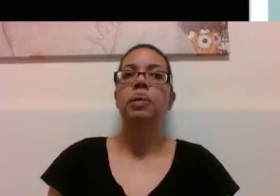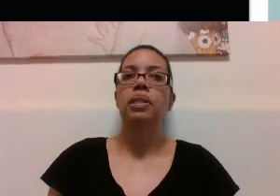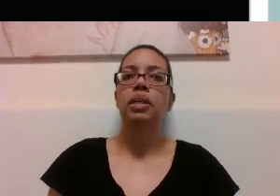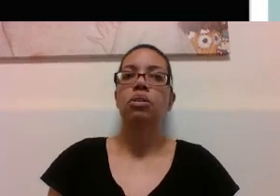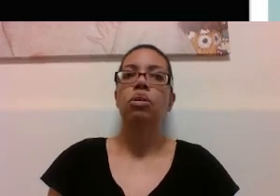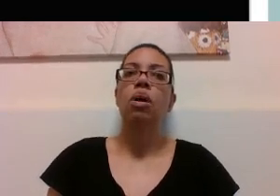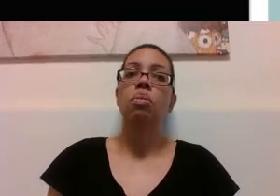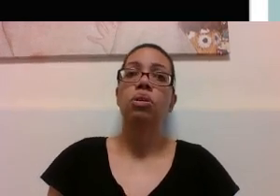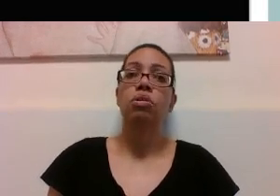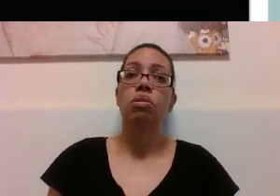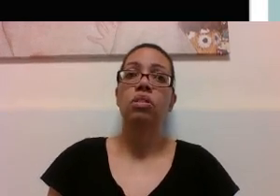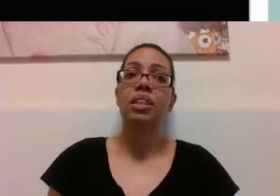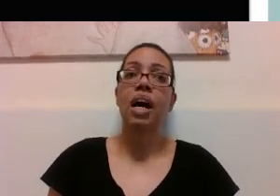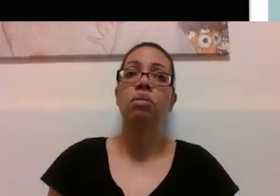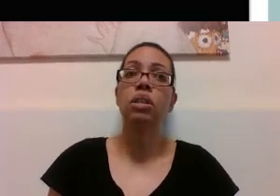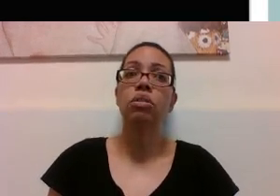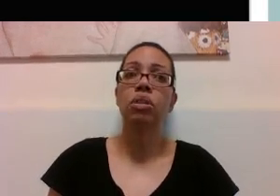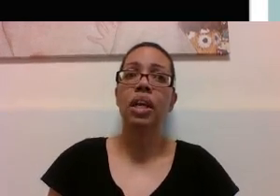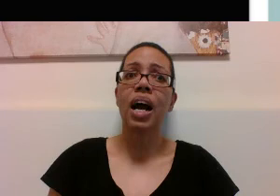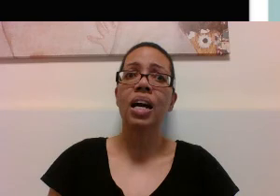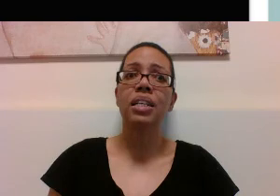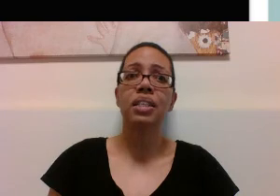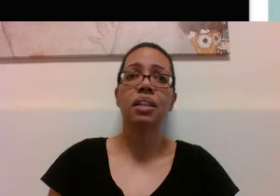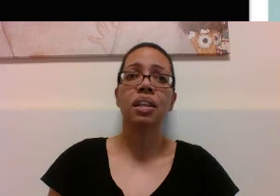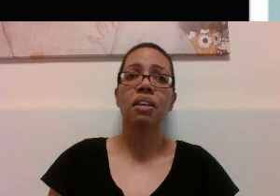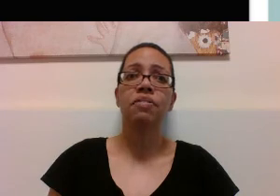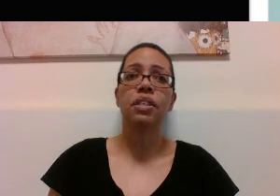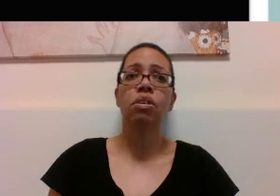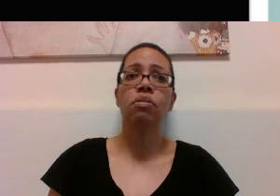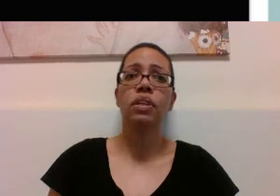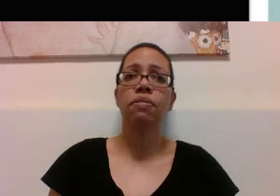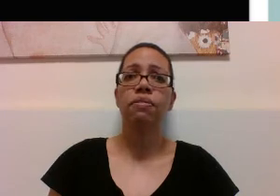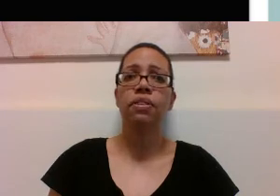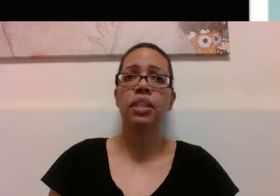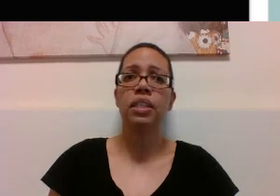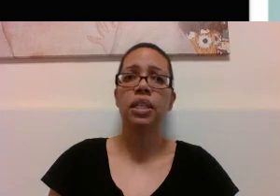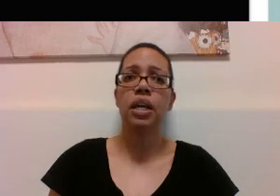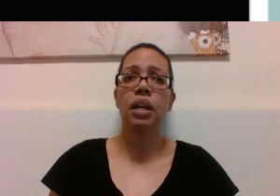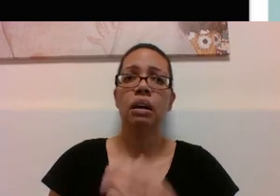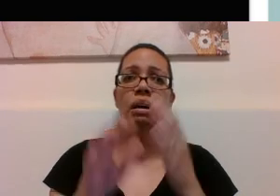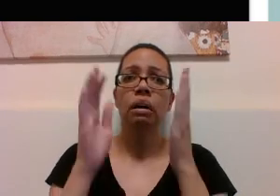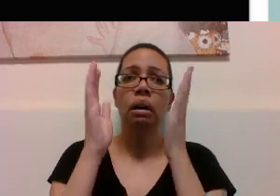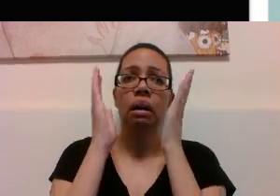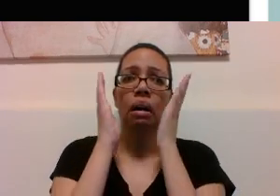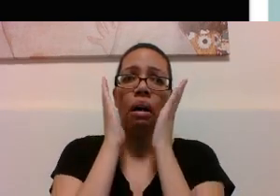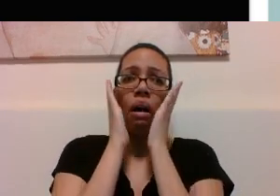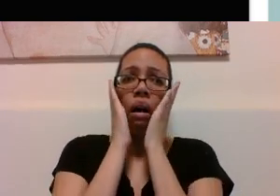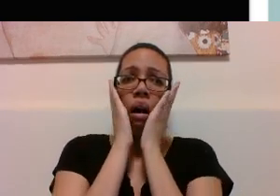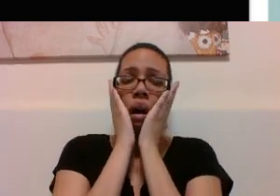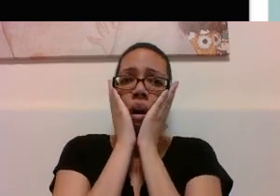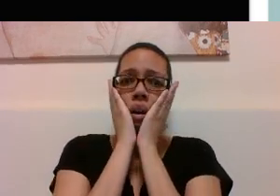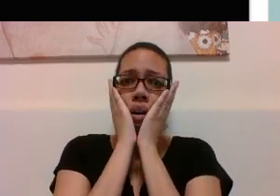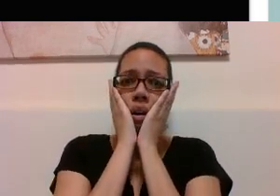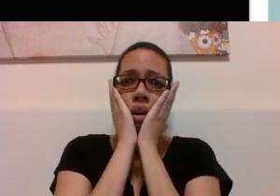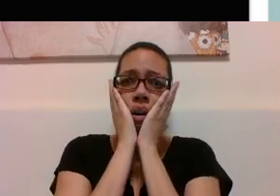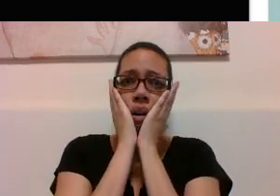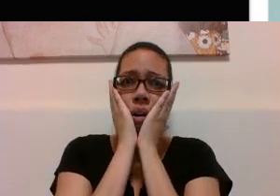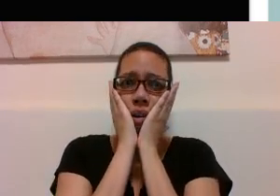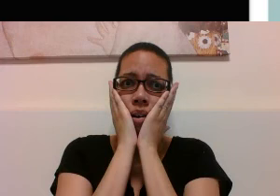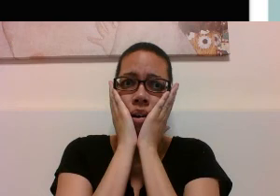And Super Tato was thrown down into the icy depths of the freezer.